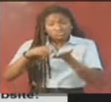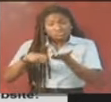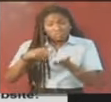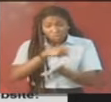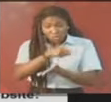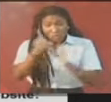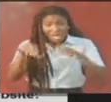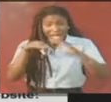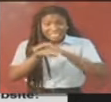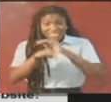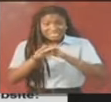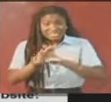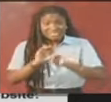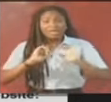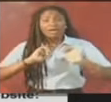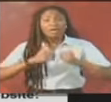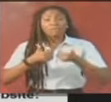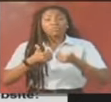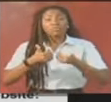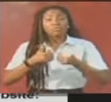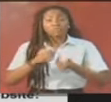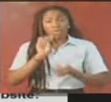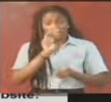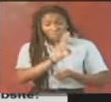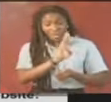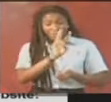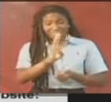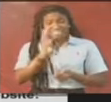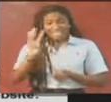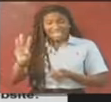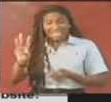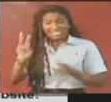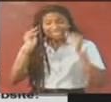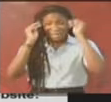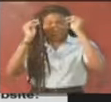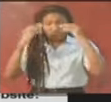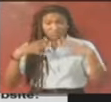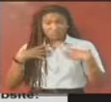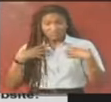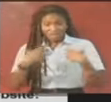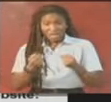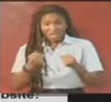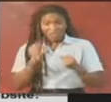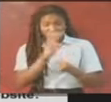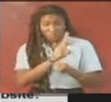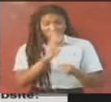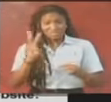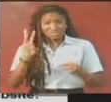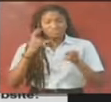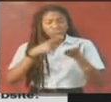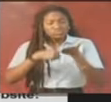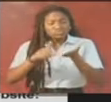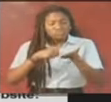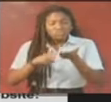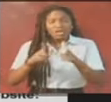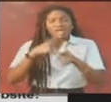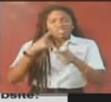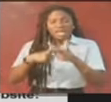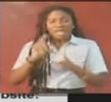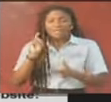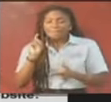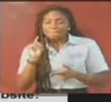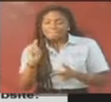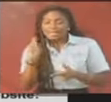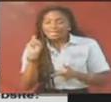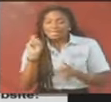access. To access this, you can visit the Ministry of Health's website at health.gov.tt. You can click on the